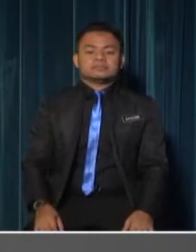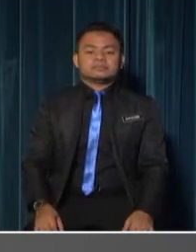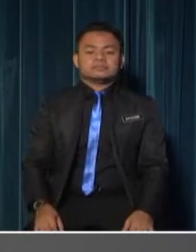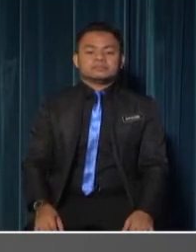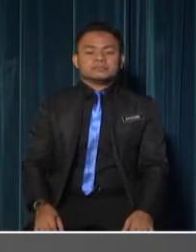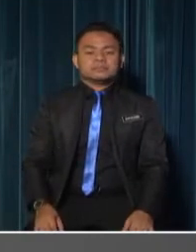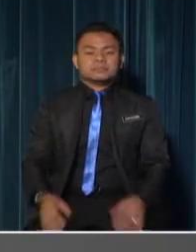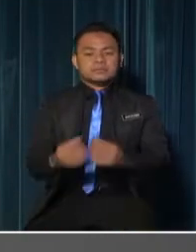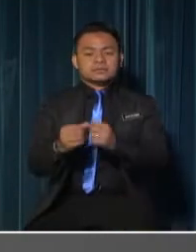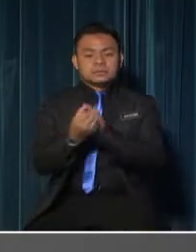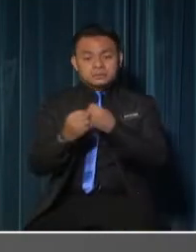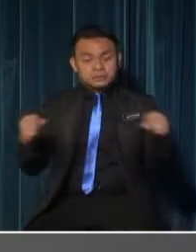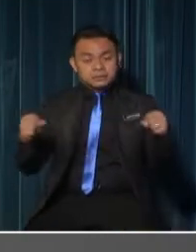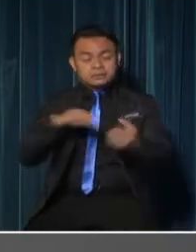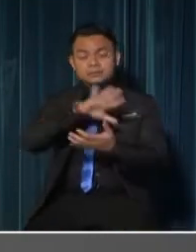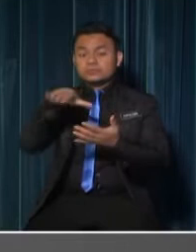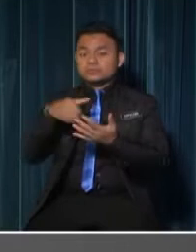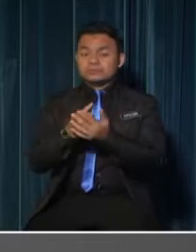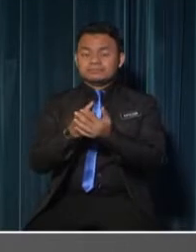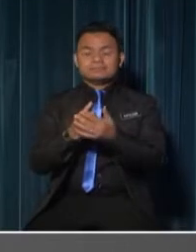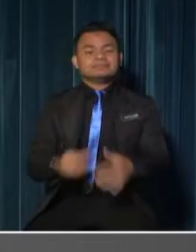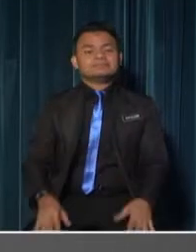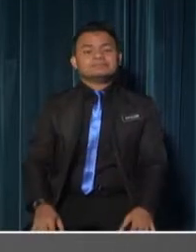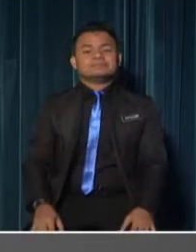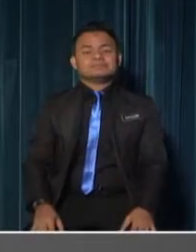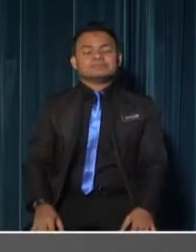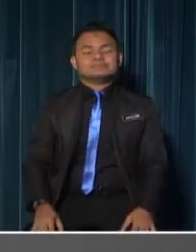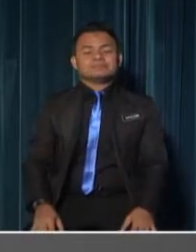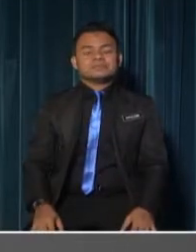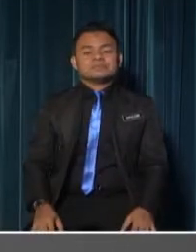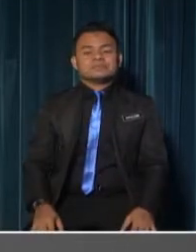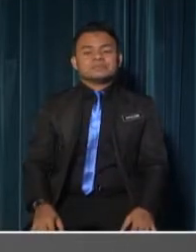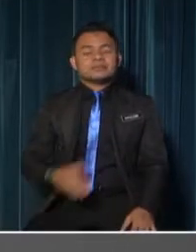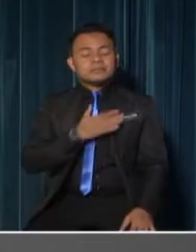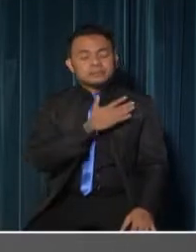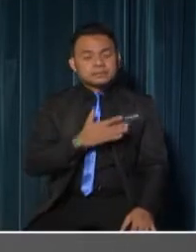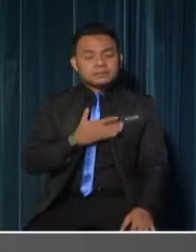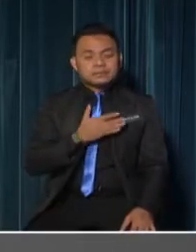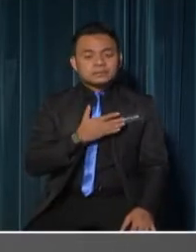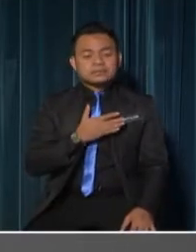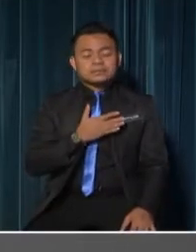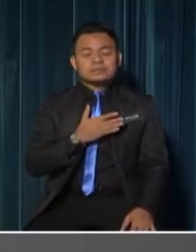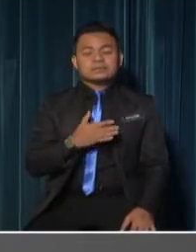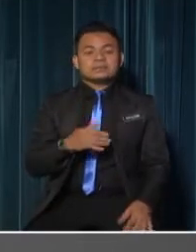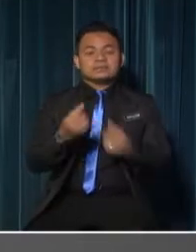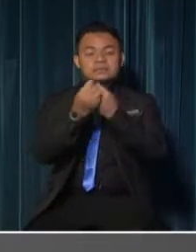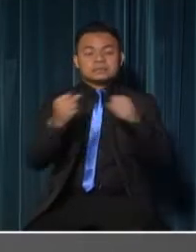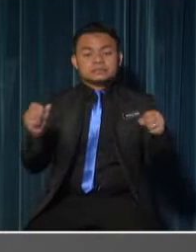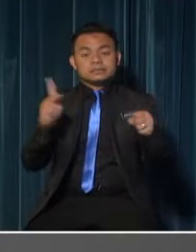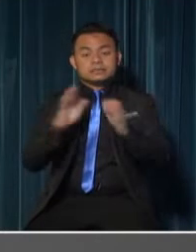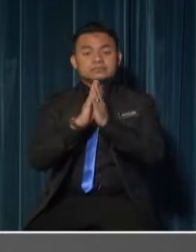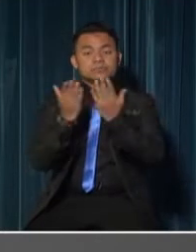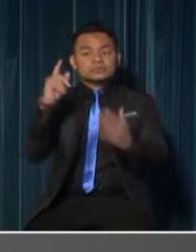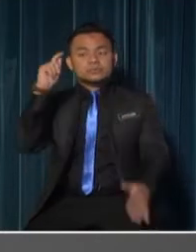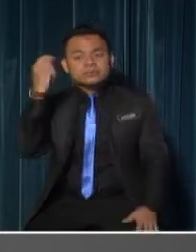Are you ready to start learning today? Please have your Science Year 3 textbook ready,